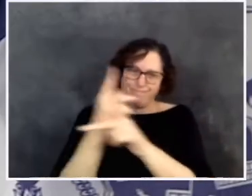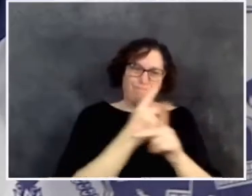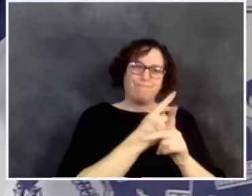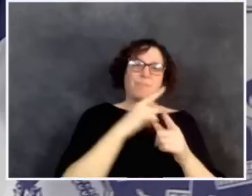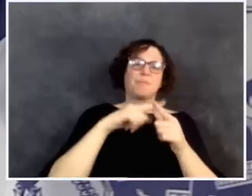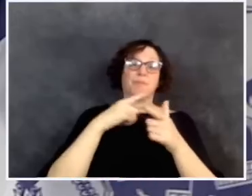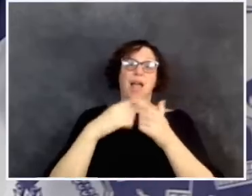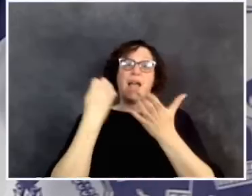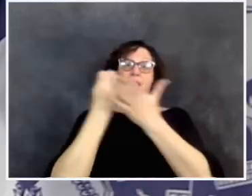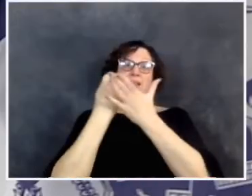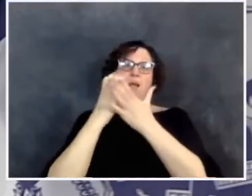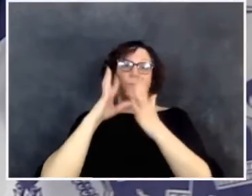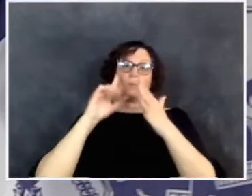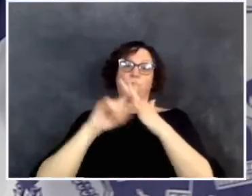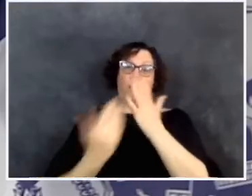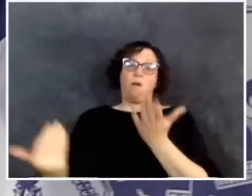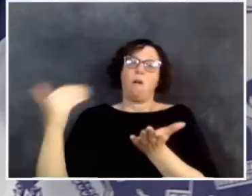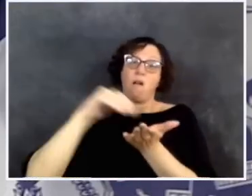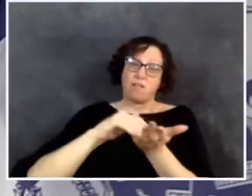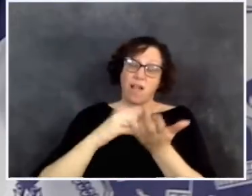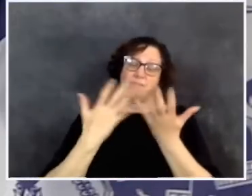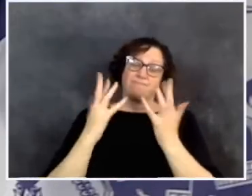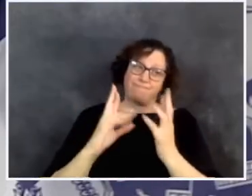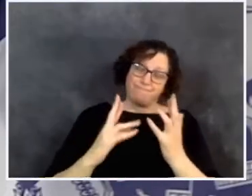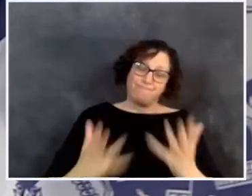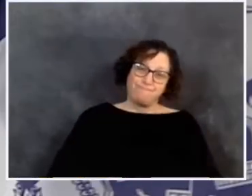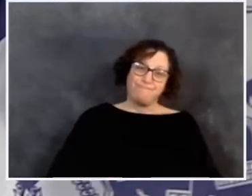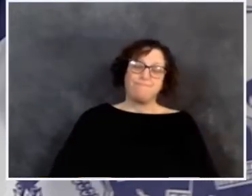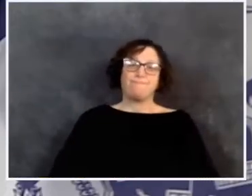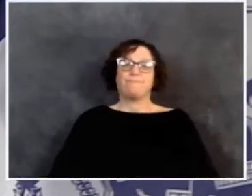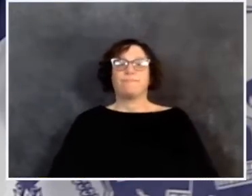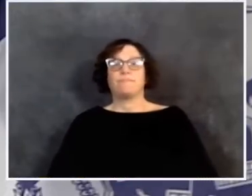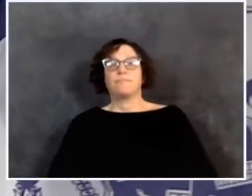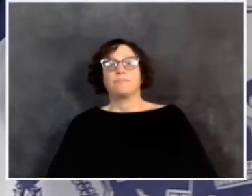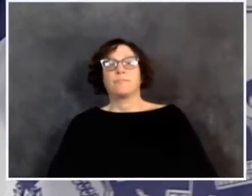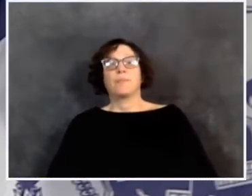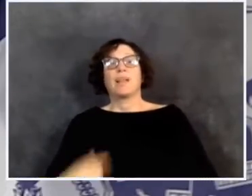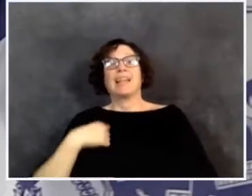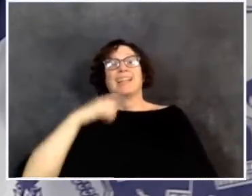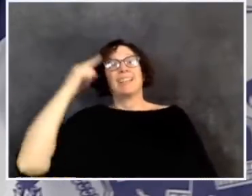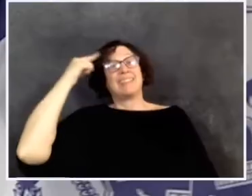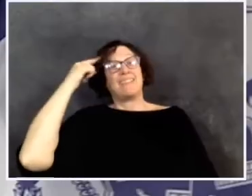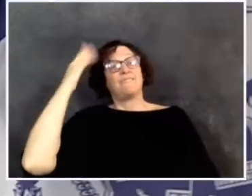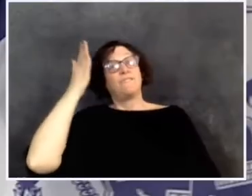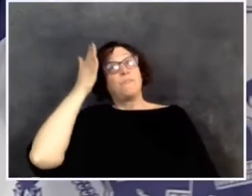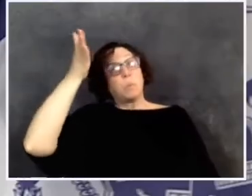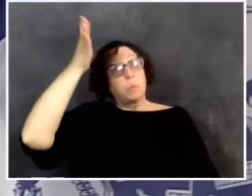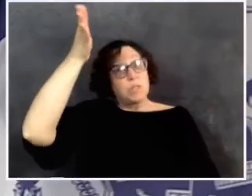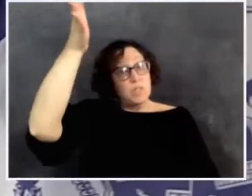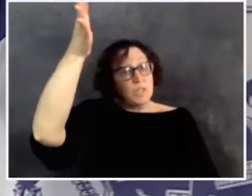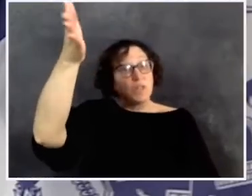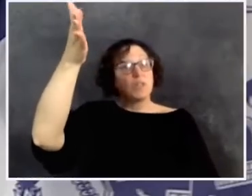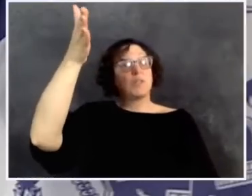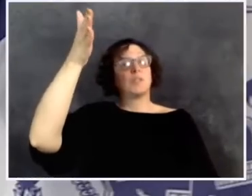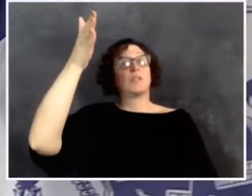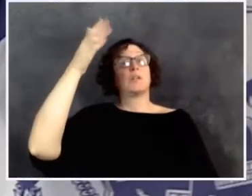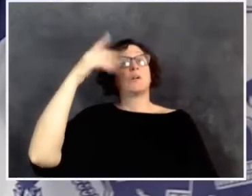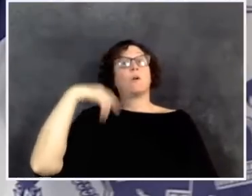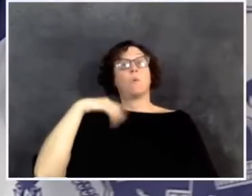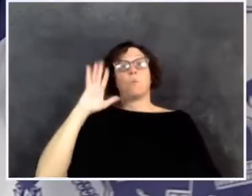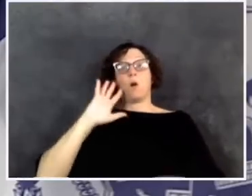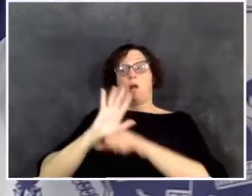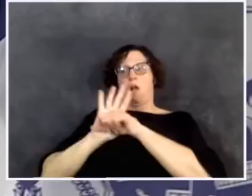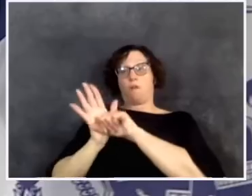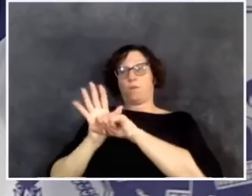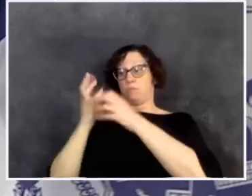more normal. But I think the question going forward is, once we have a picture where we're going, once we see what kind of